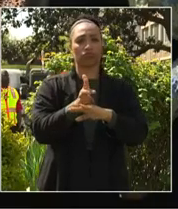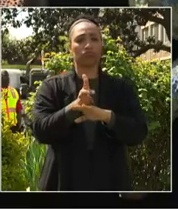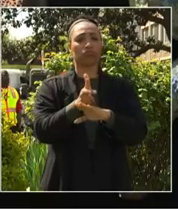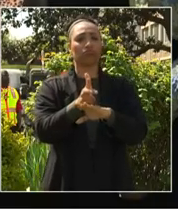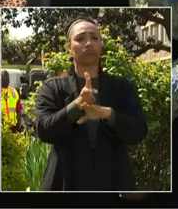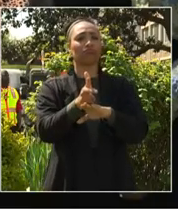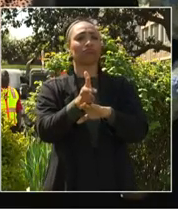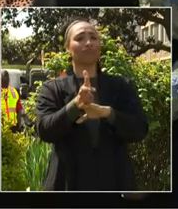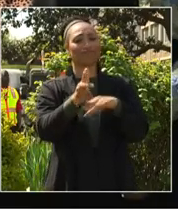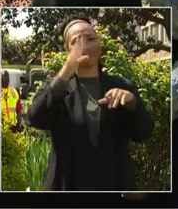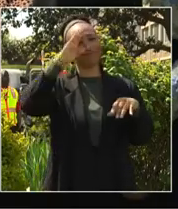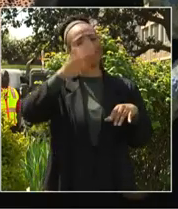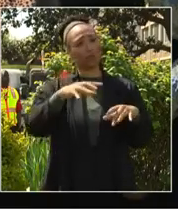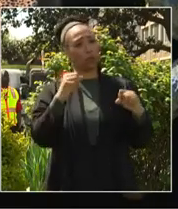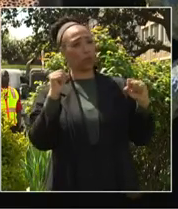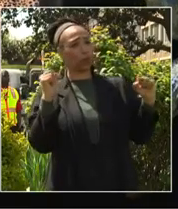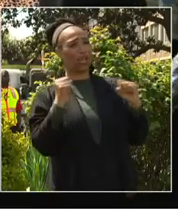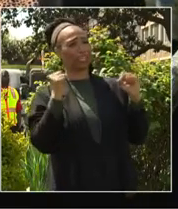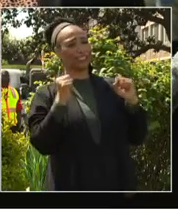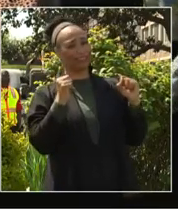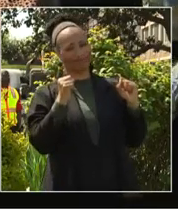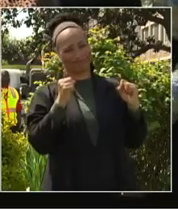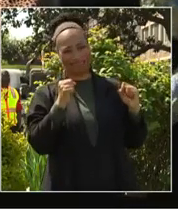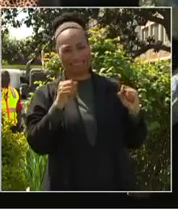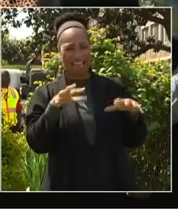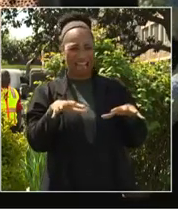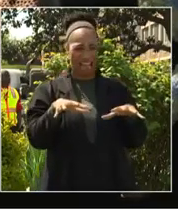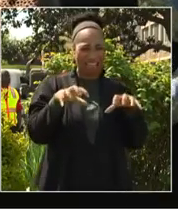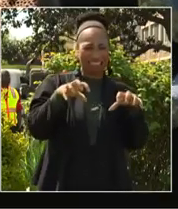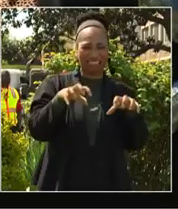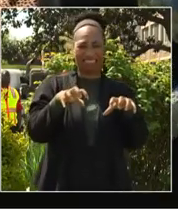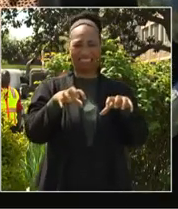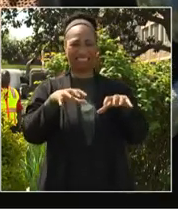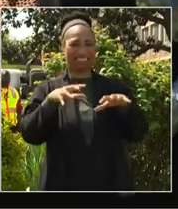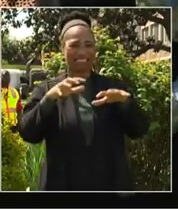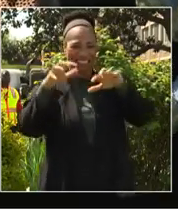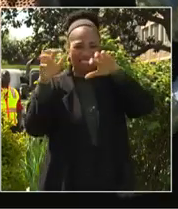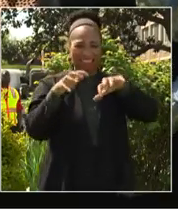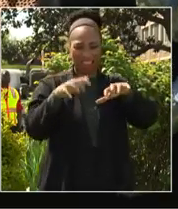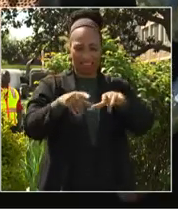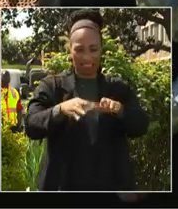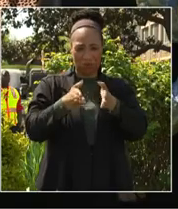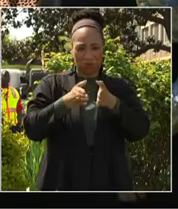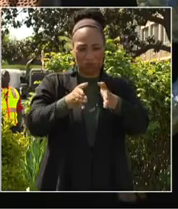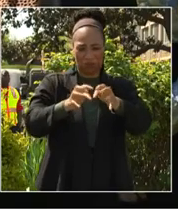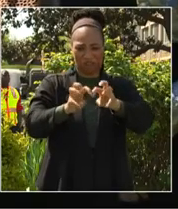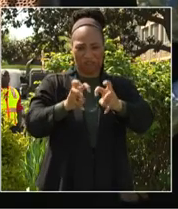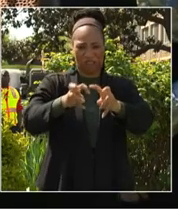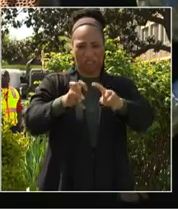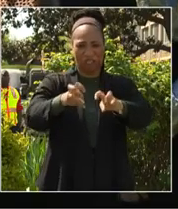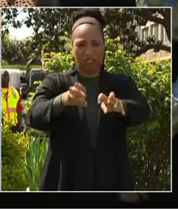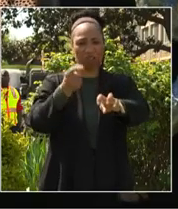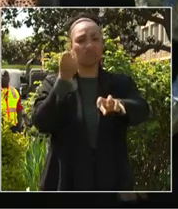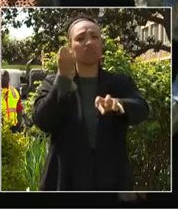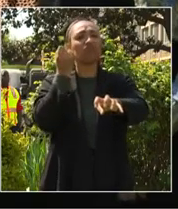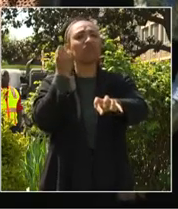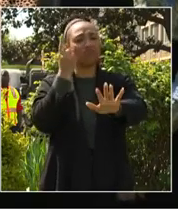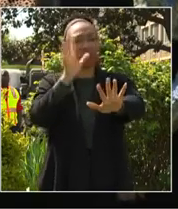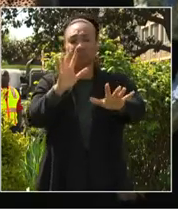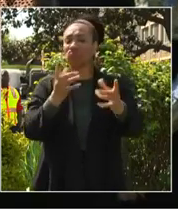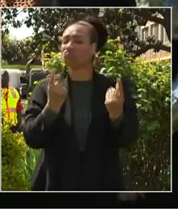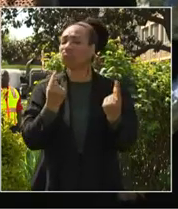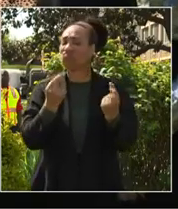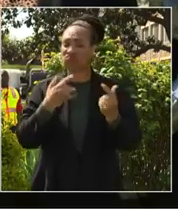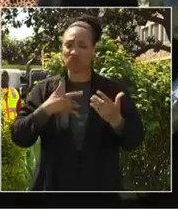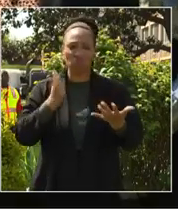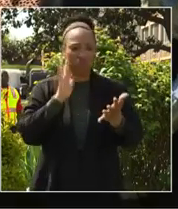weather, snow, and ice. And WGL really wants residents and visitors to have the safest walkways and roads. On